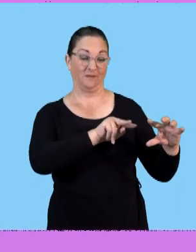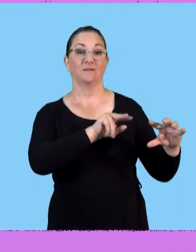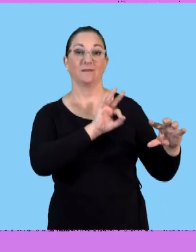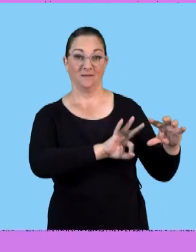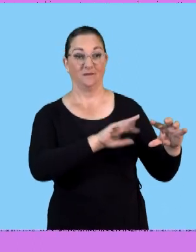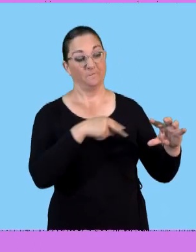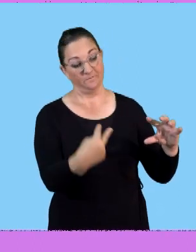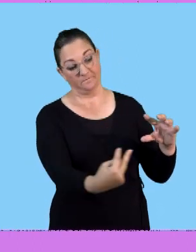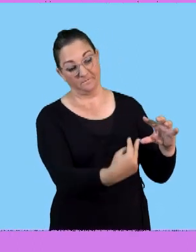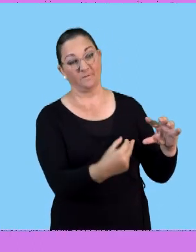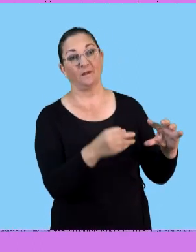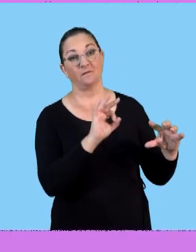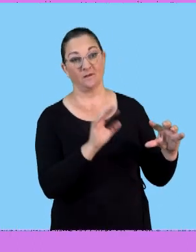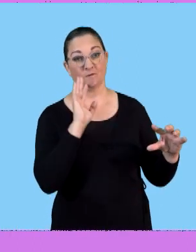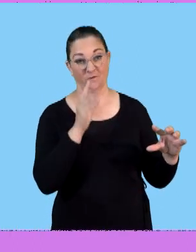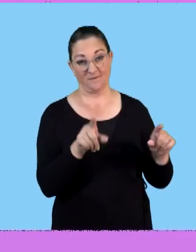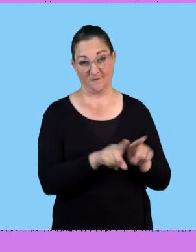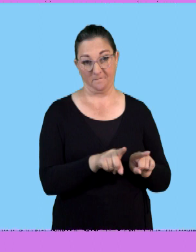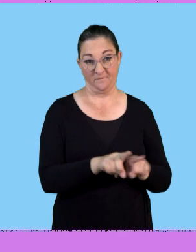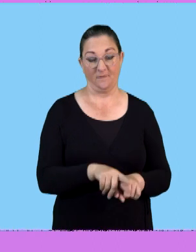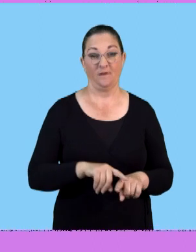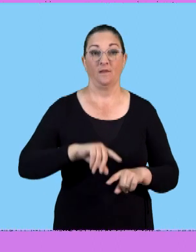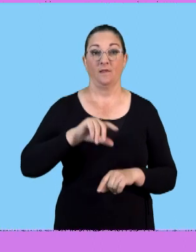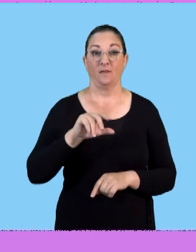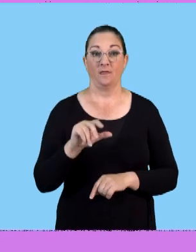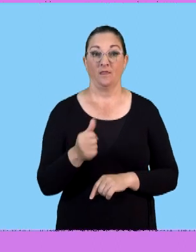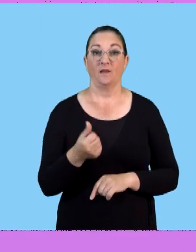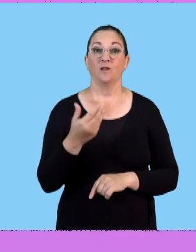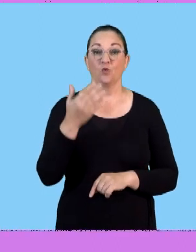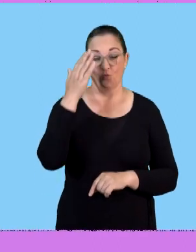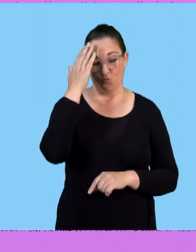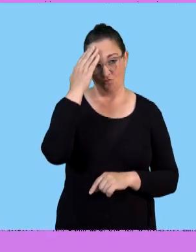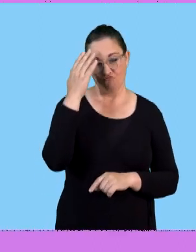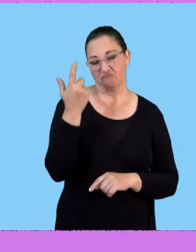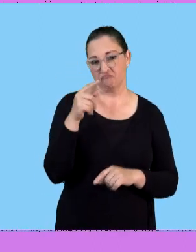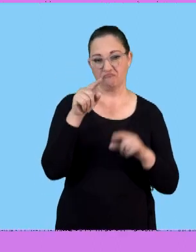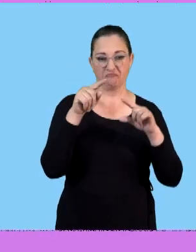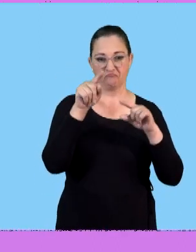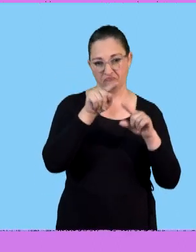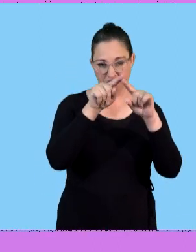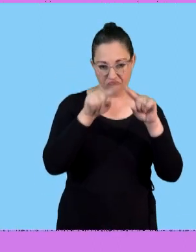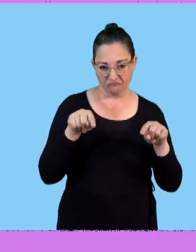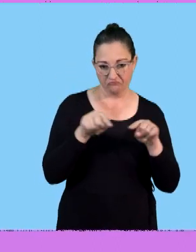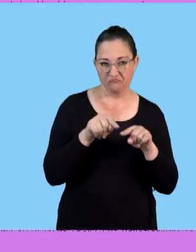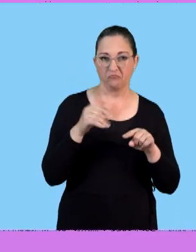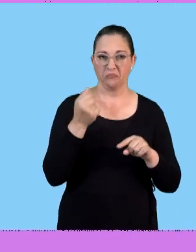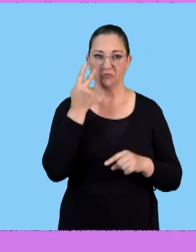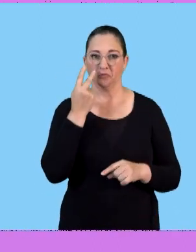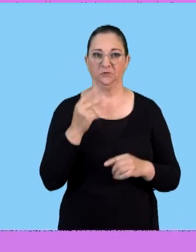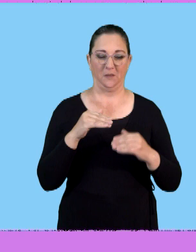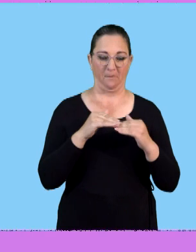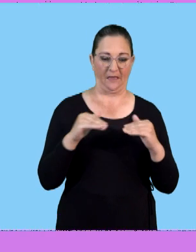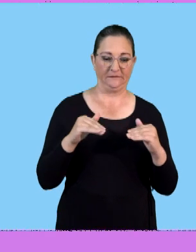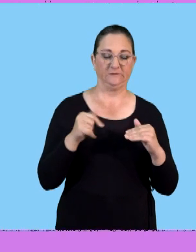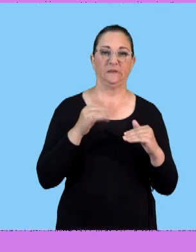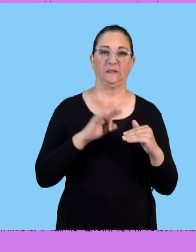on the other side we'll also have 3. Okay. Then we have the dimensions of the triangular pieces of fabric, which is now the base